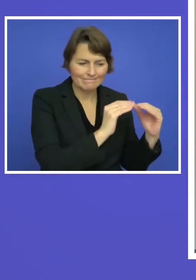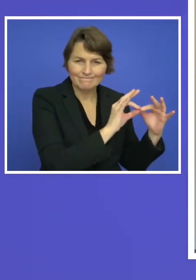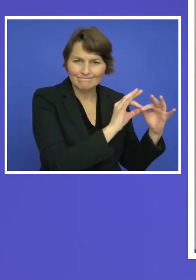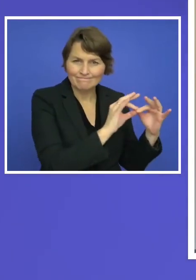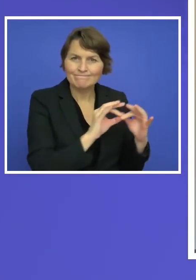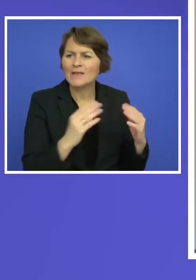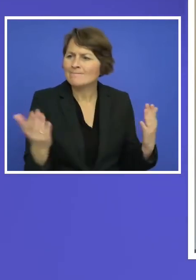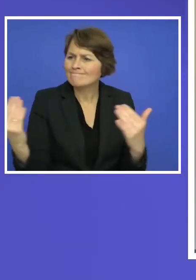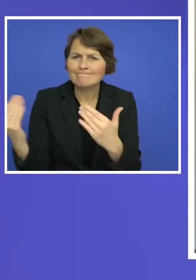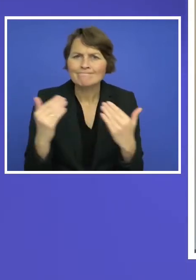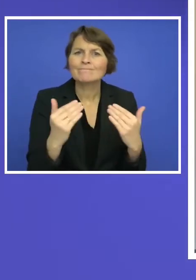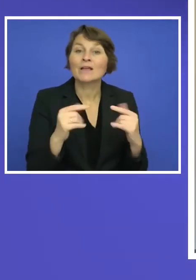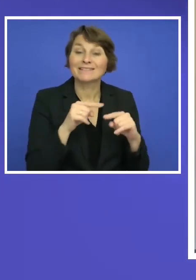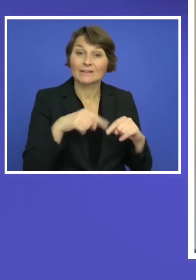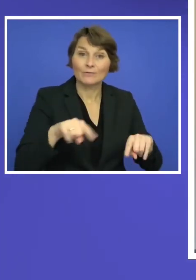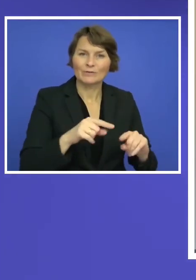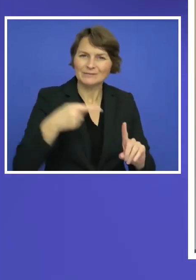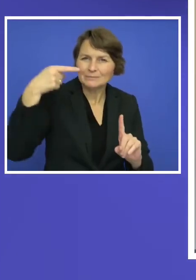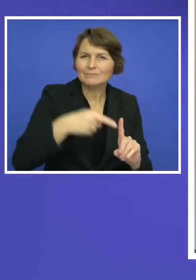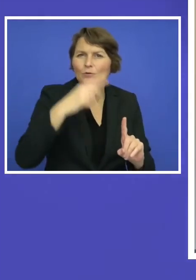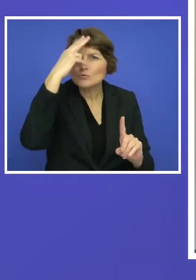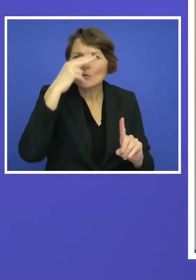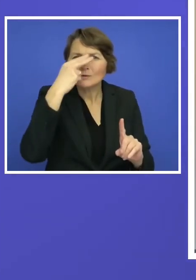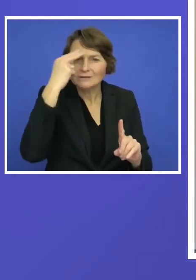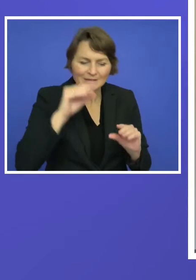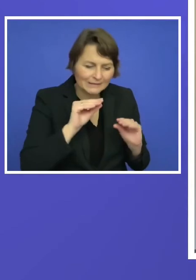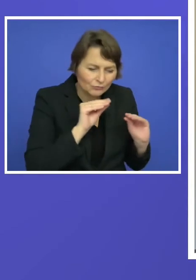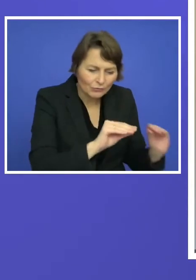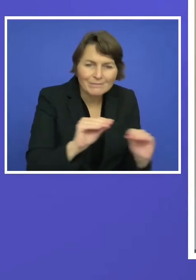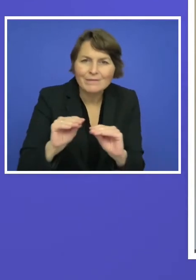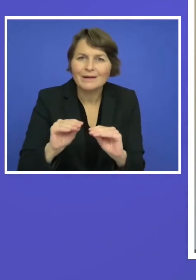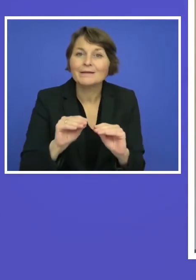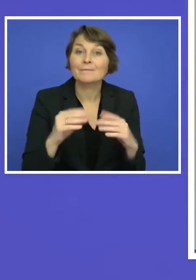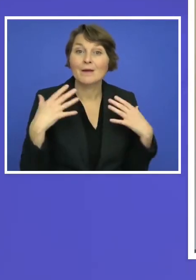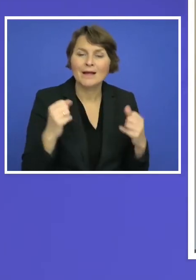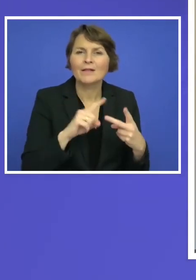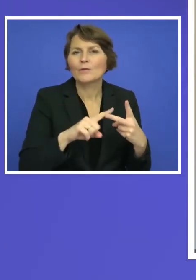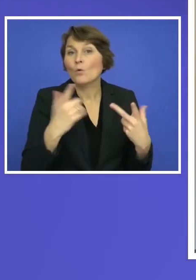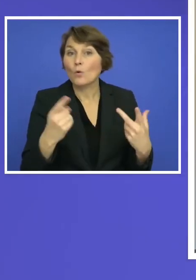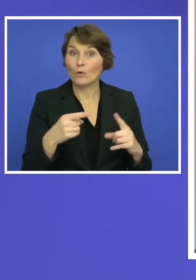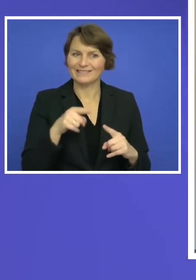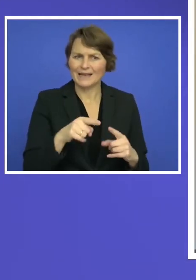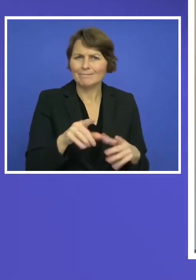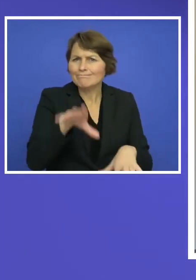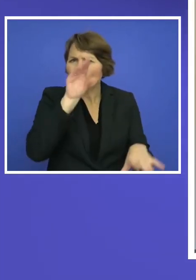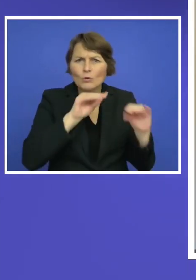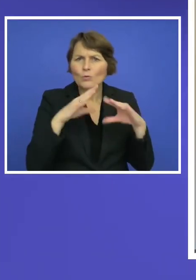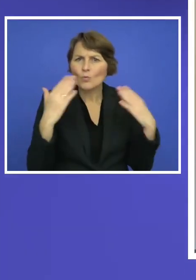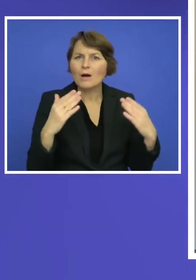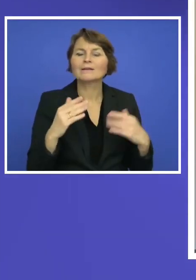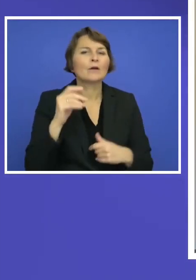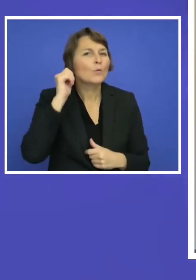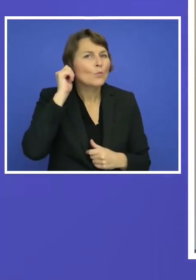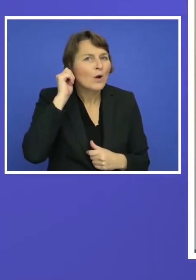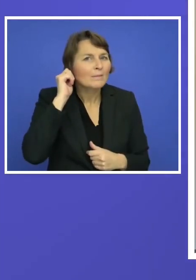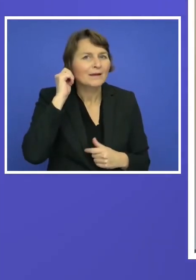nurses and for specialized doctors in women health and women cancer. So we can use as an academia